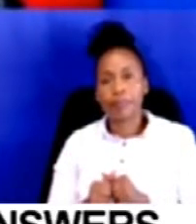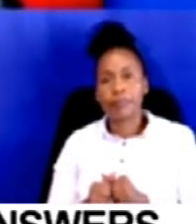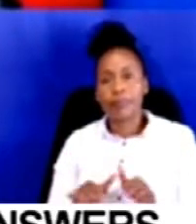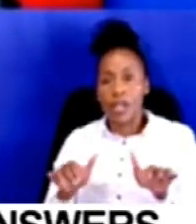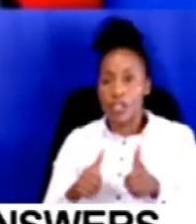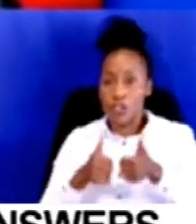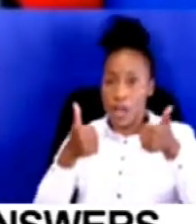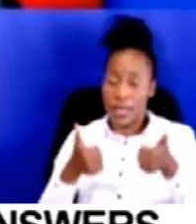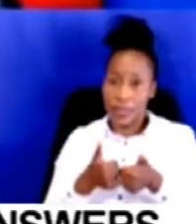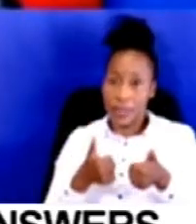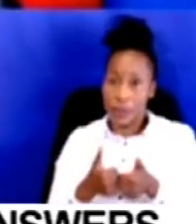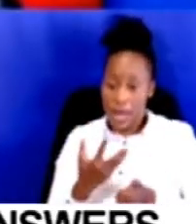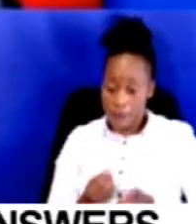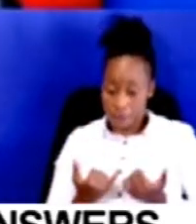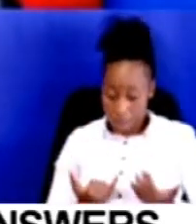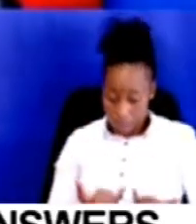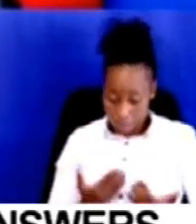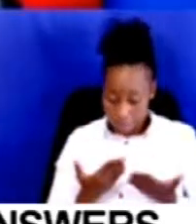challenge before us